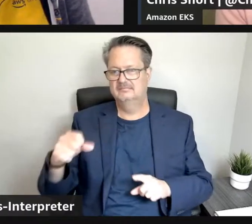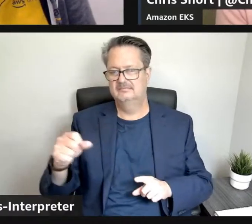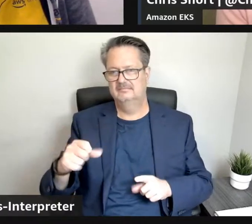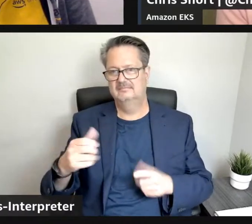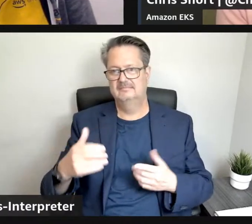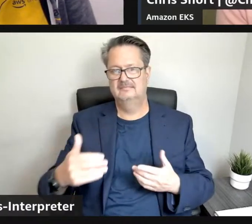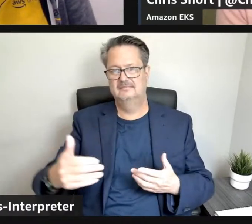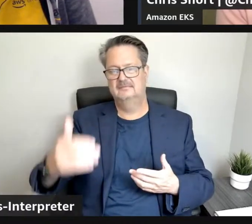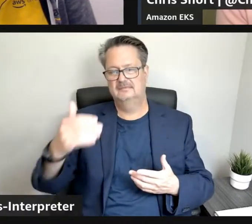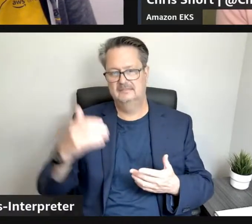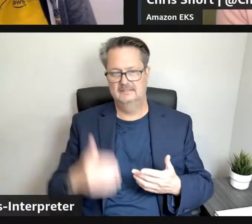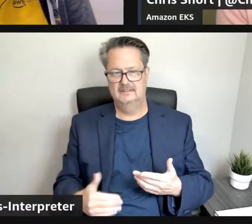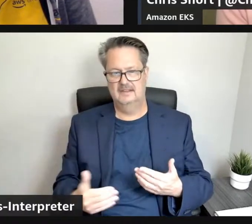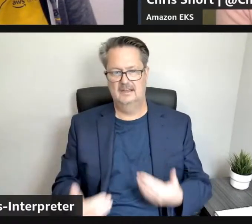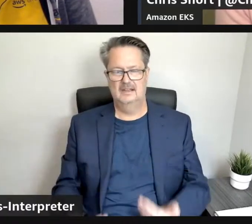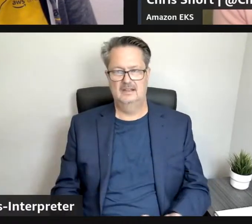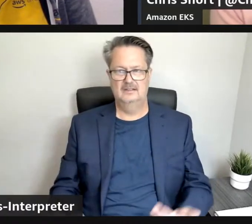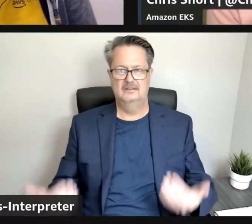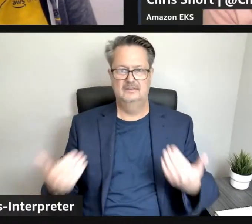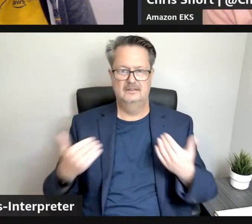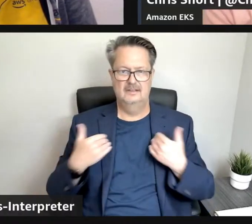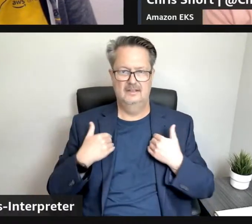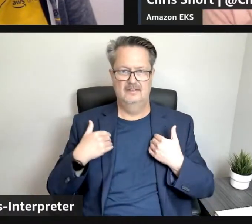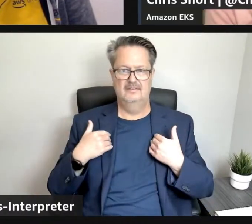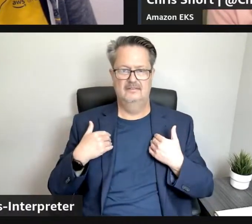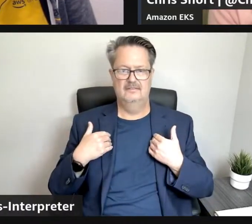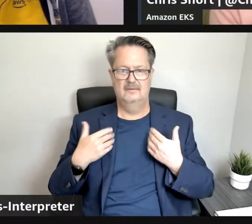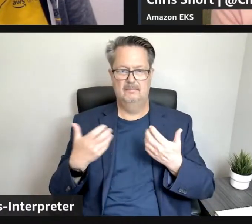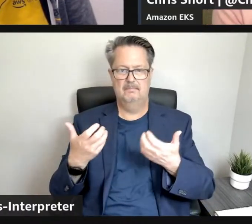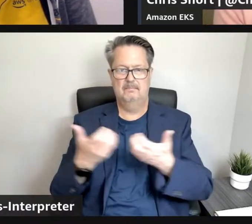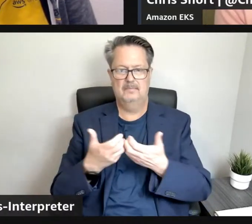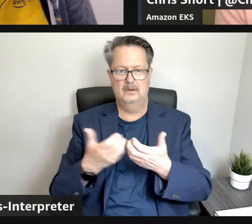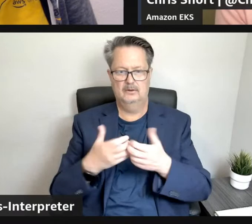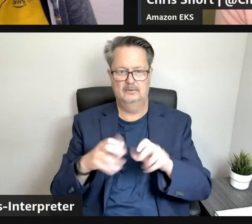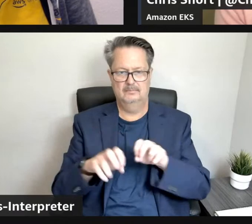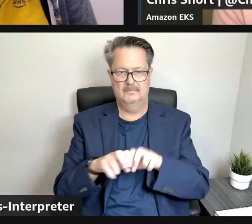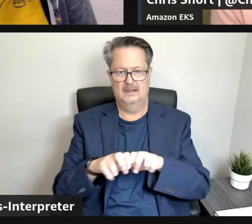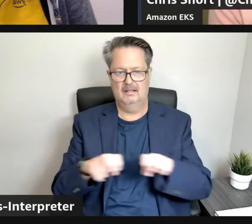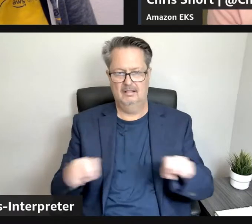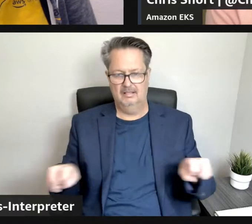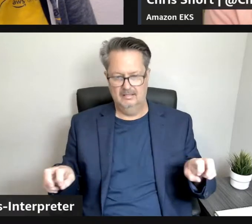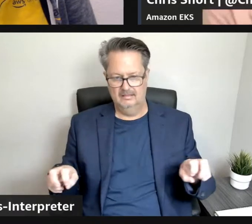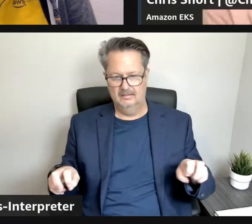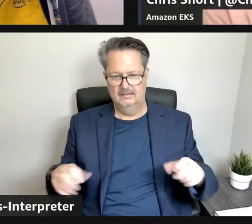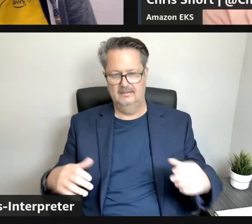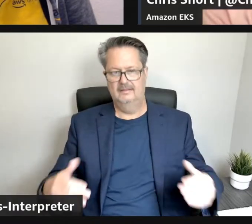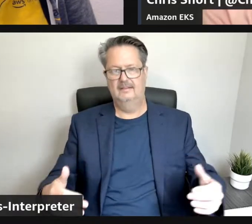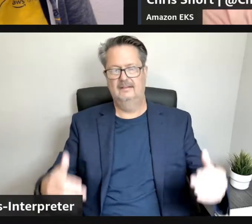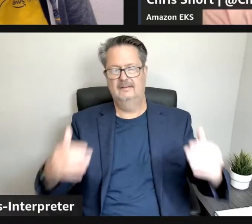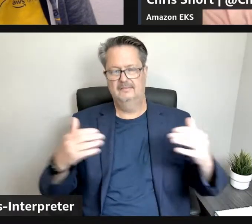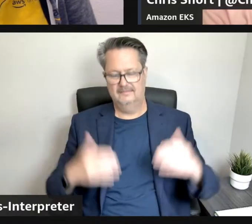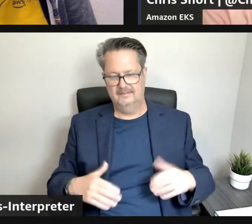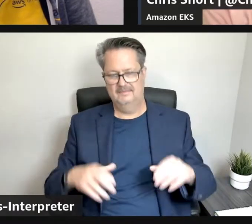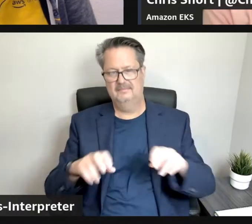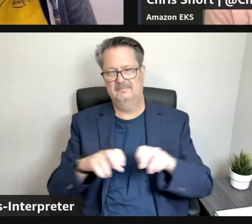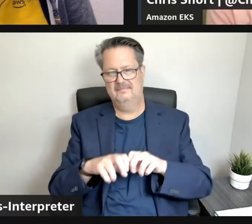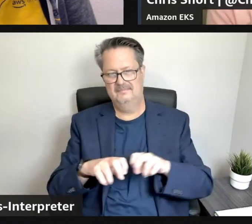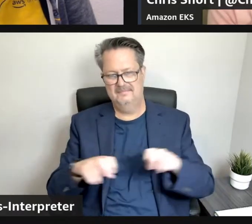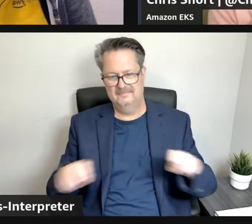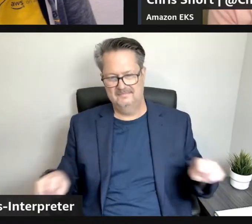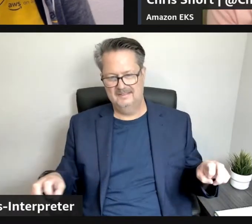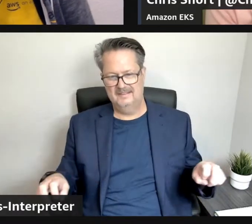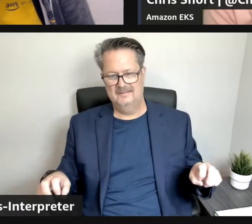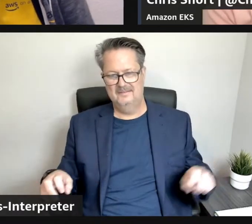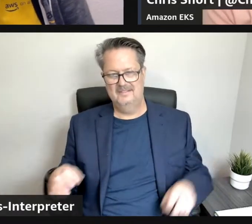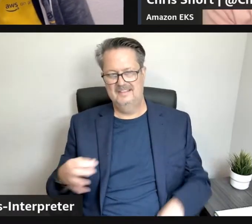we have a partner panel. And following that will be a panel with our